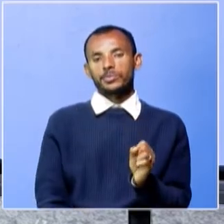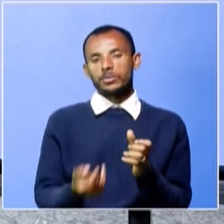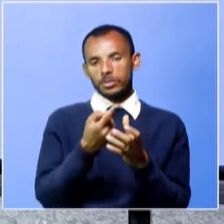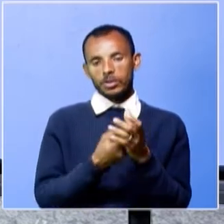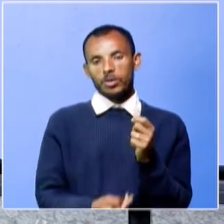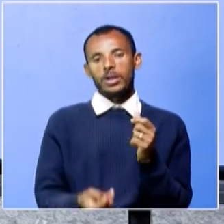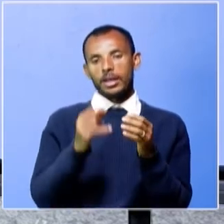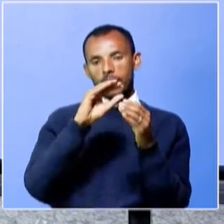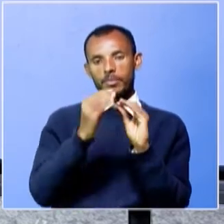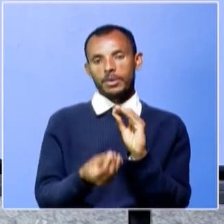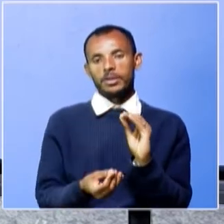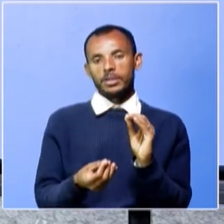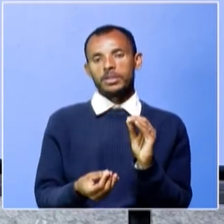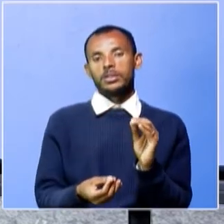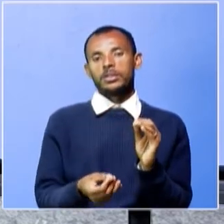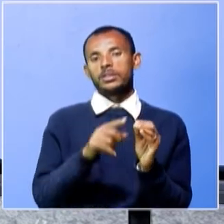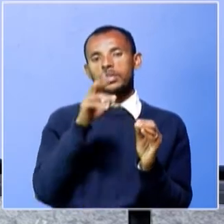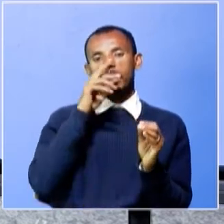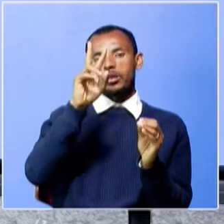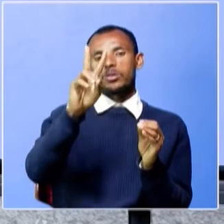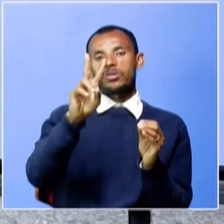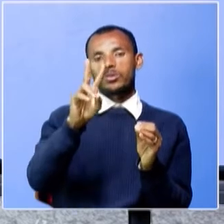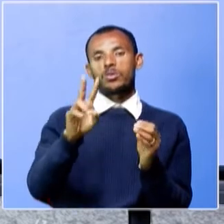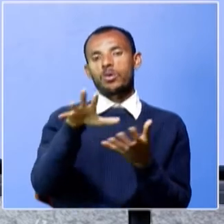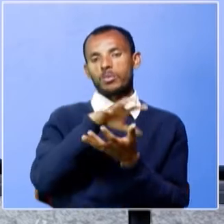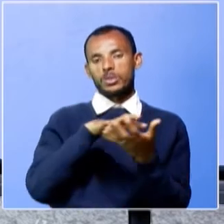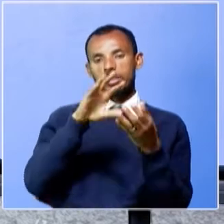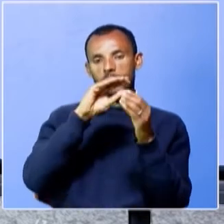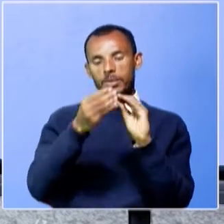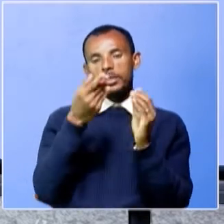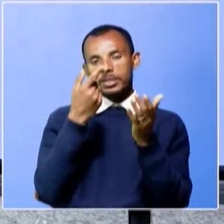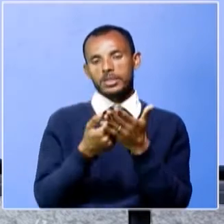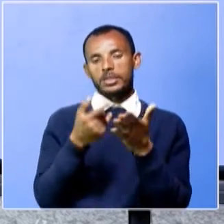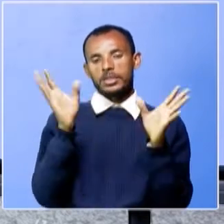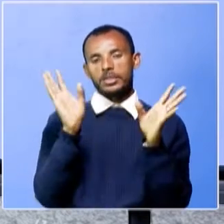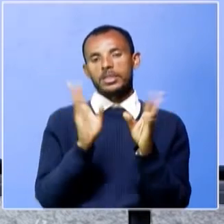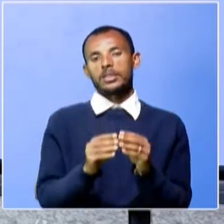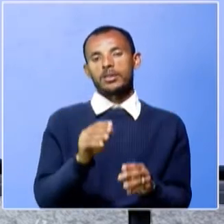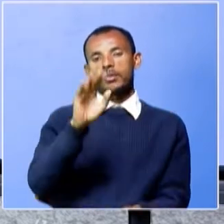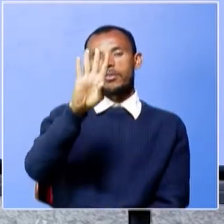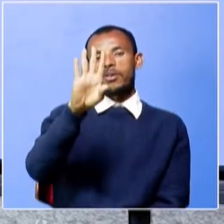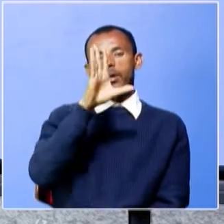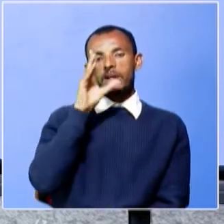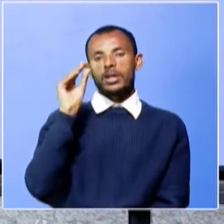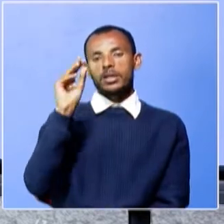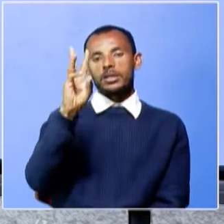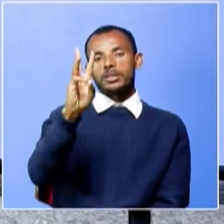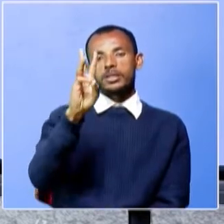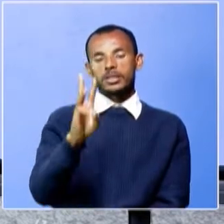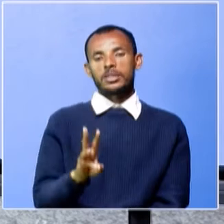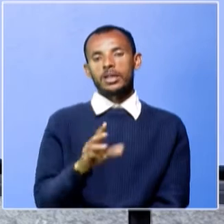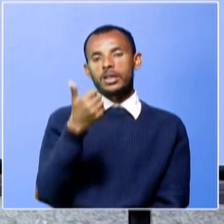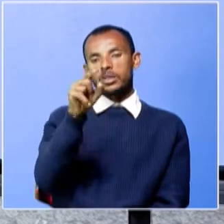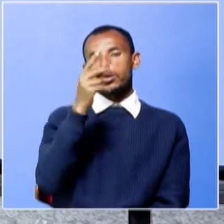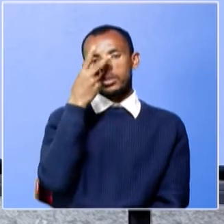only number, not the only, there are 2 composite numbers in this set, 4 and 6. As you